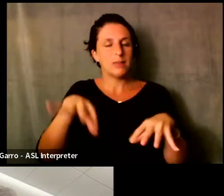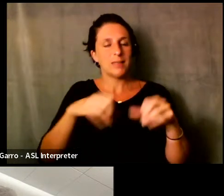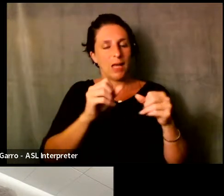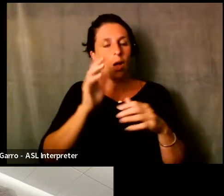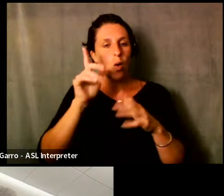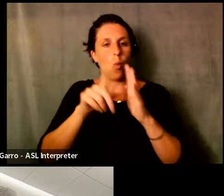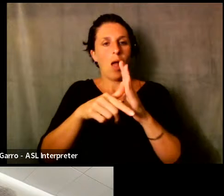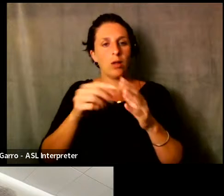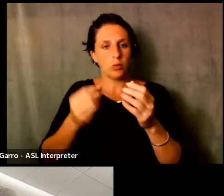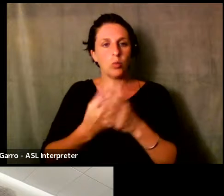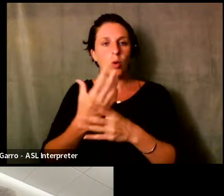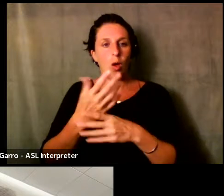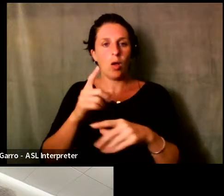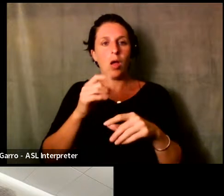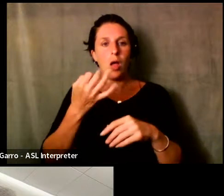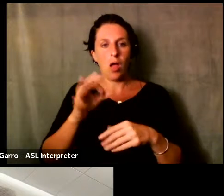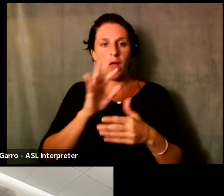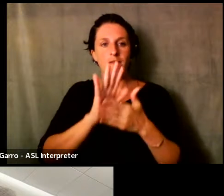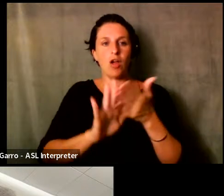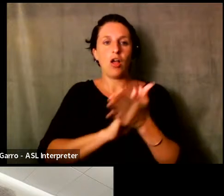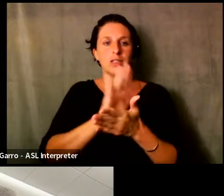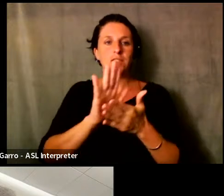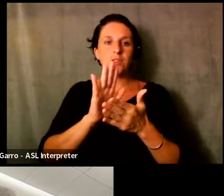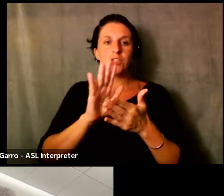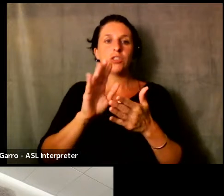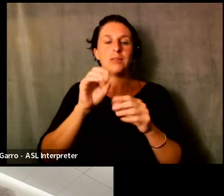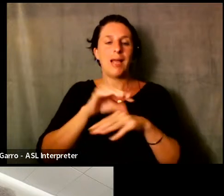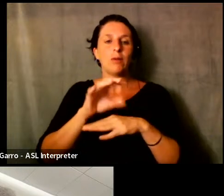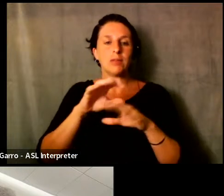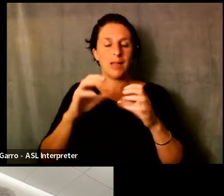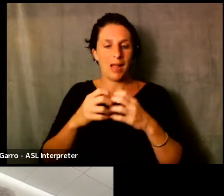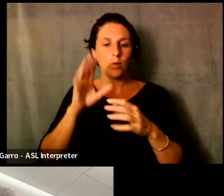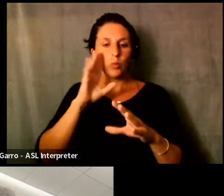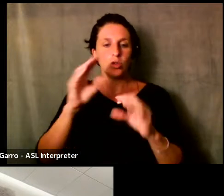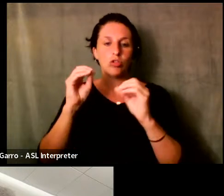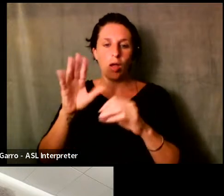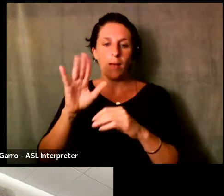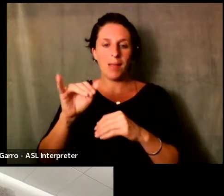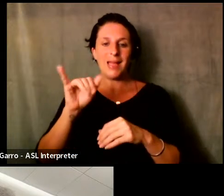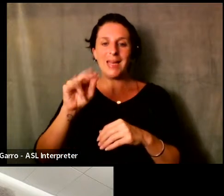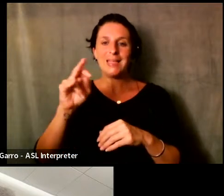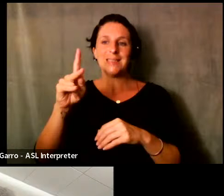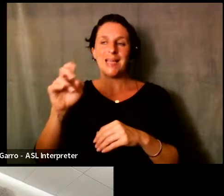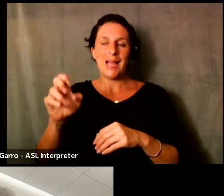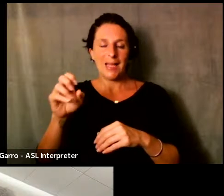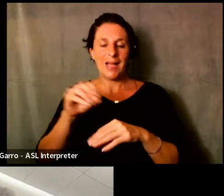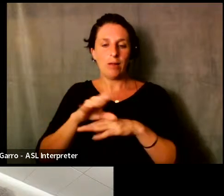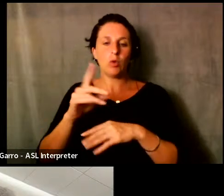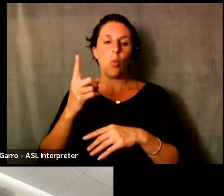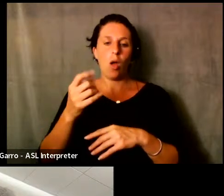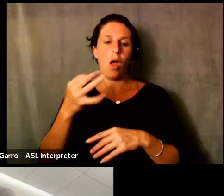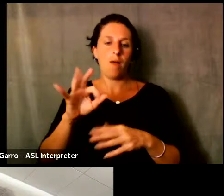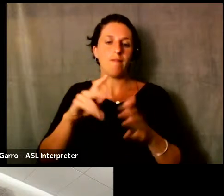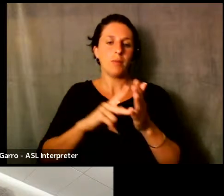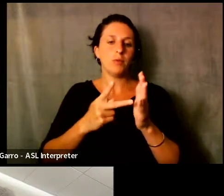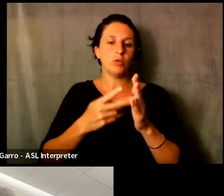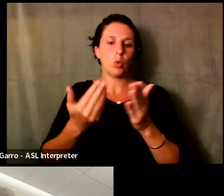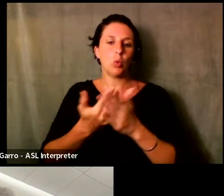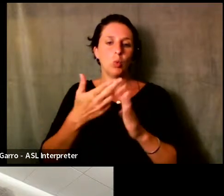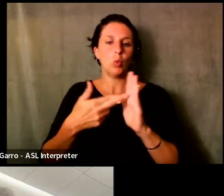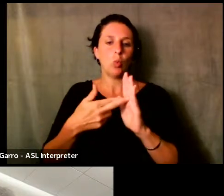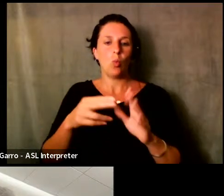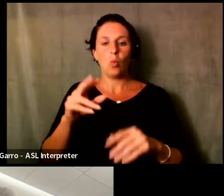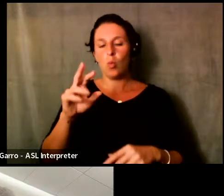but of a college counseling class that will be taught by the intake counselor. And so that's one of the purposes of that new role. Okay, that's